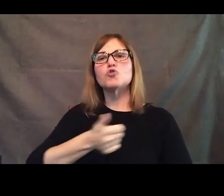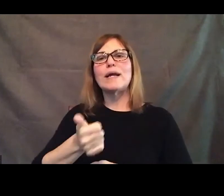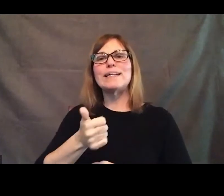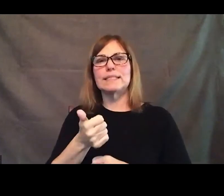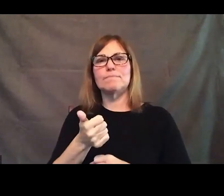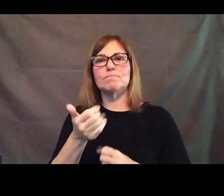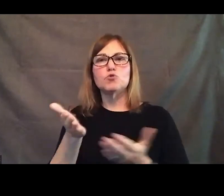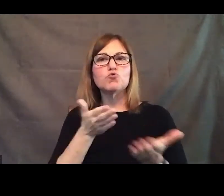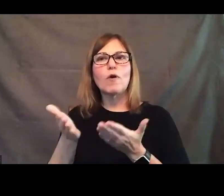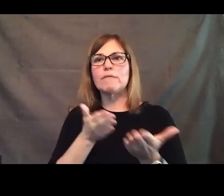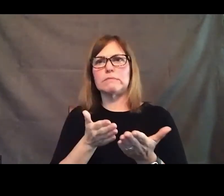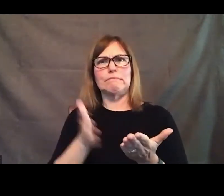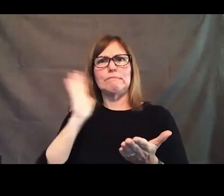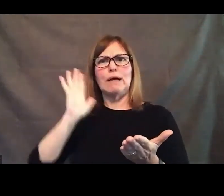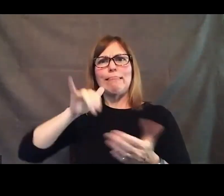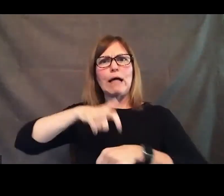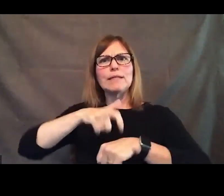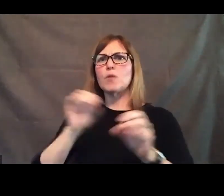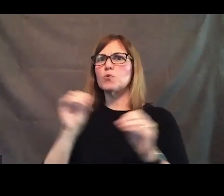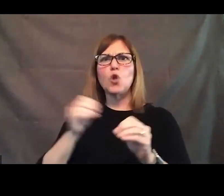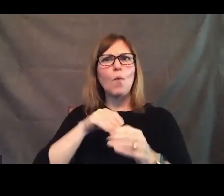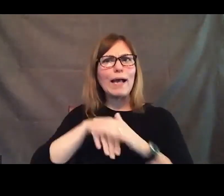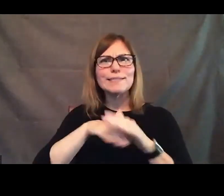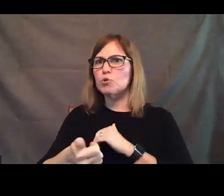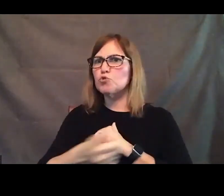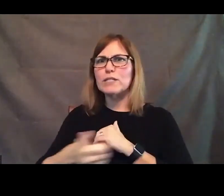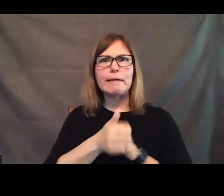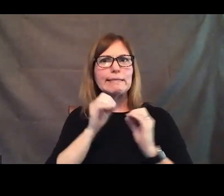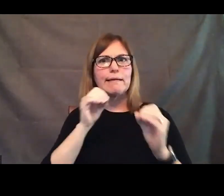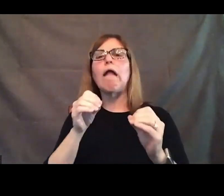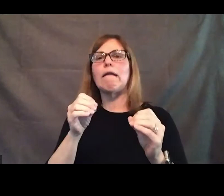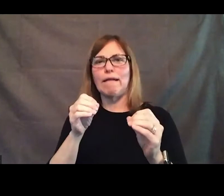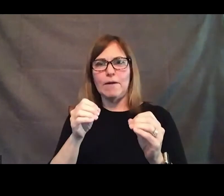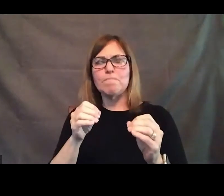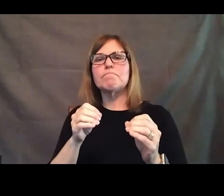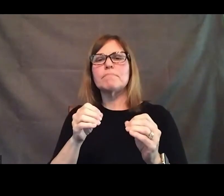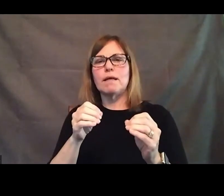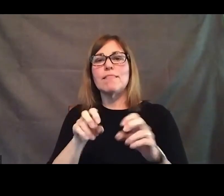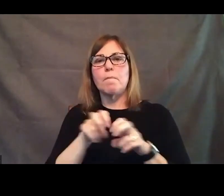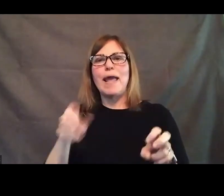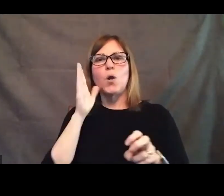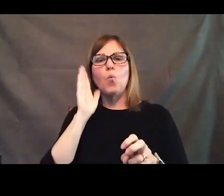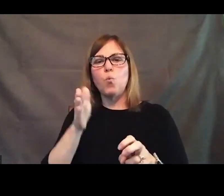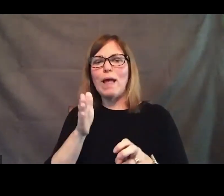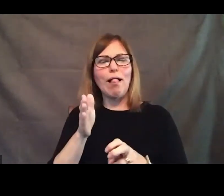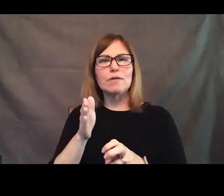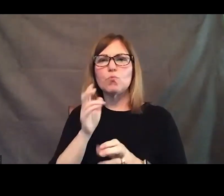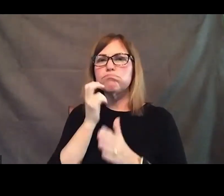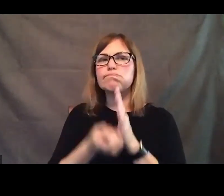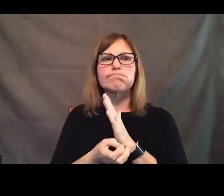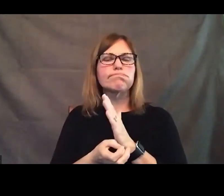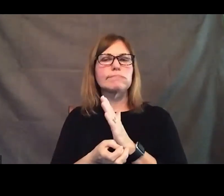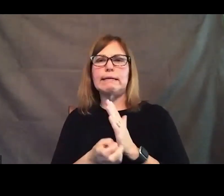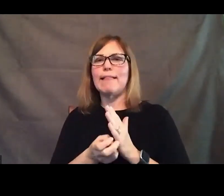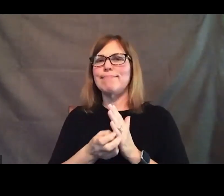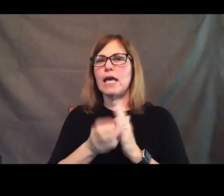no accessible transportation existed. Our panel will then dig into the rich collaboration and community